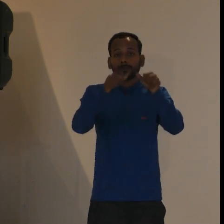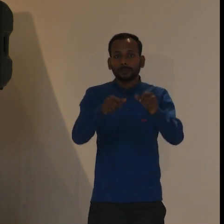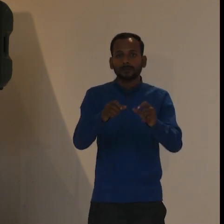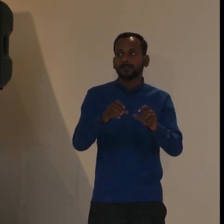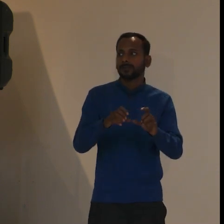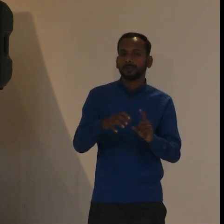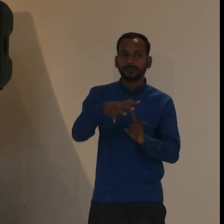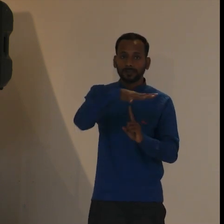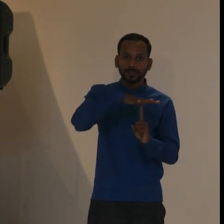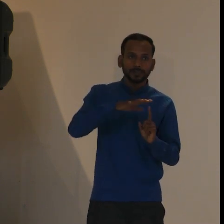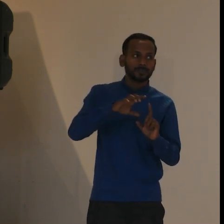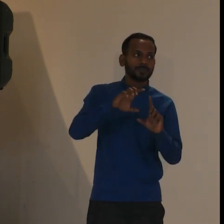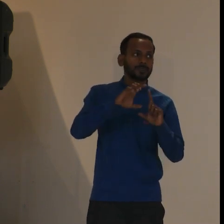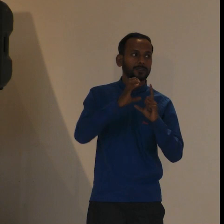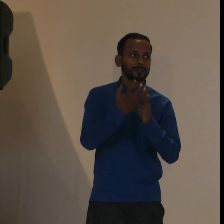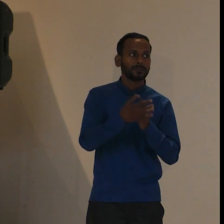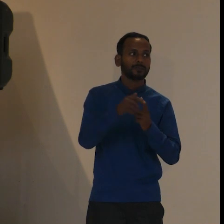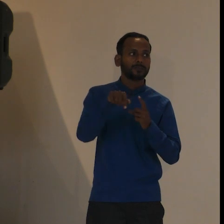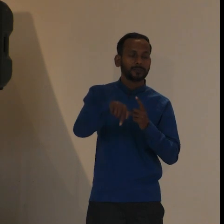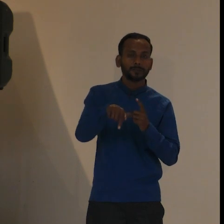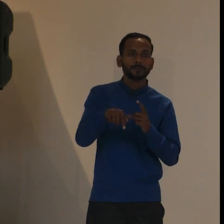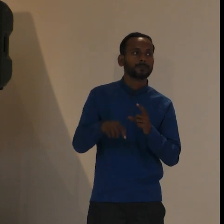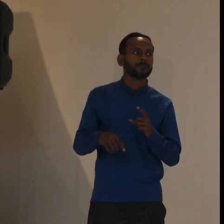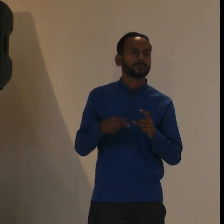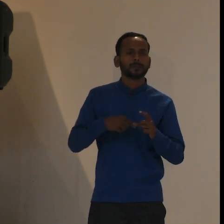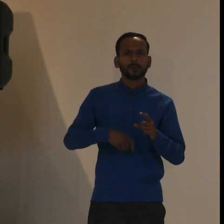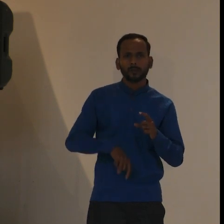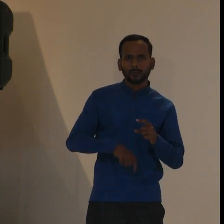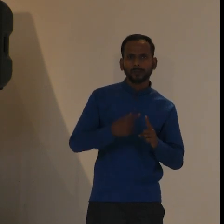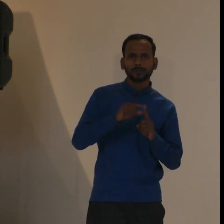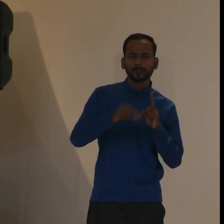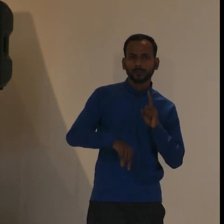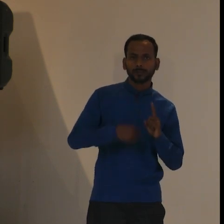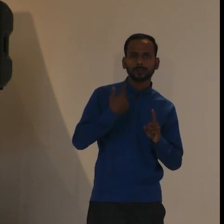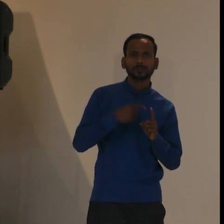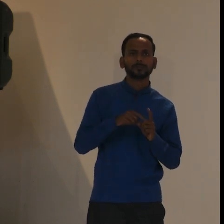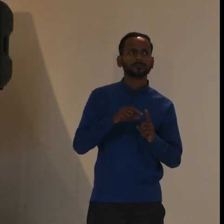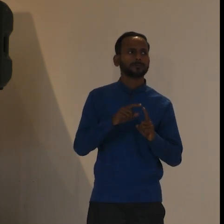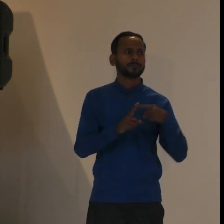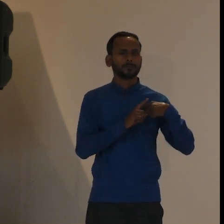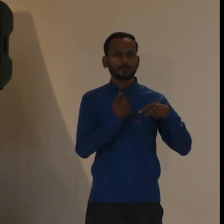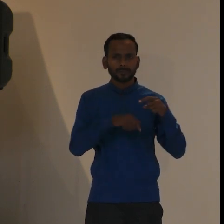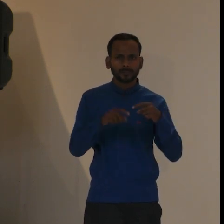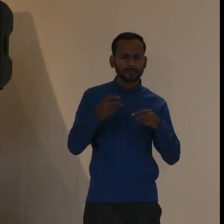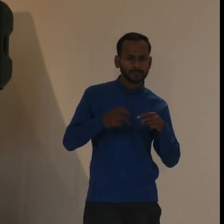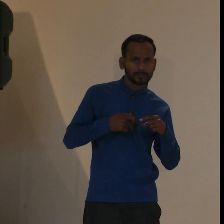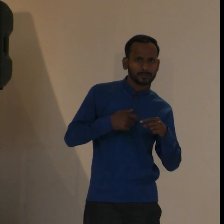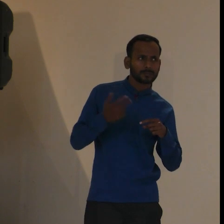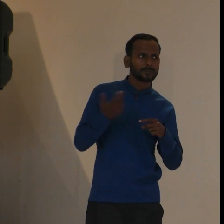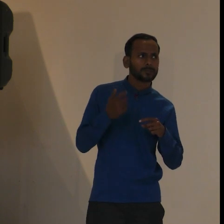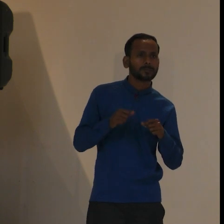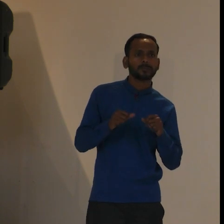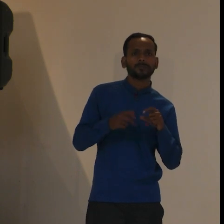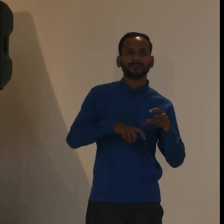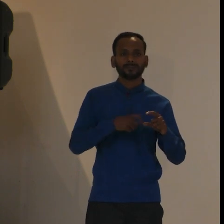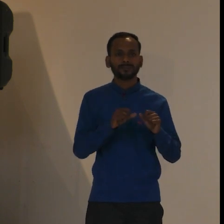don't have answers for these questions, right? So for me personally, what the Museum of Christian Art did, and I must mention that the Museum of Christian Art